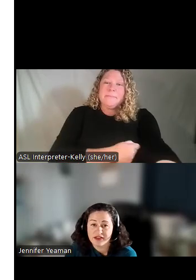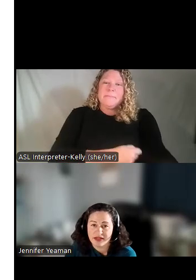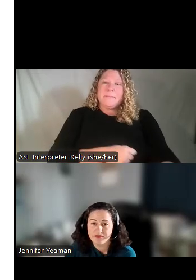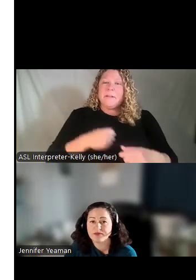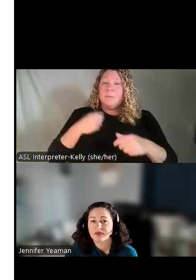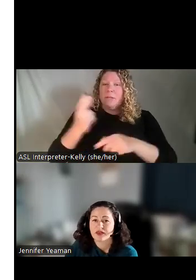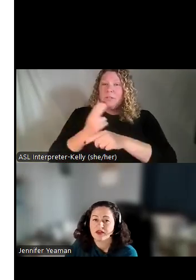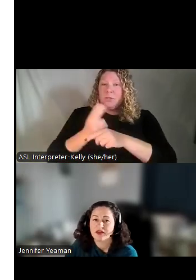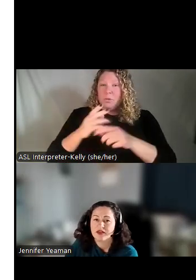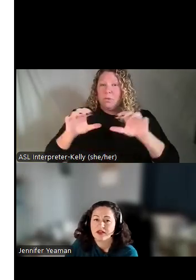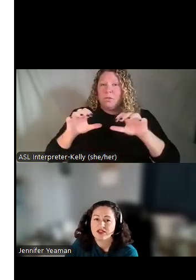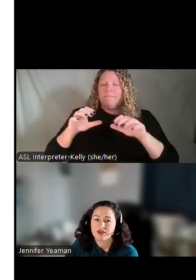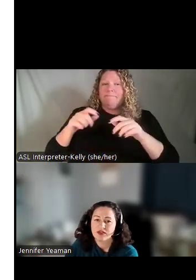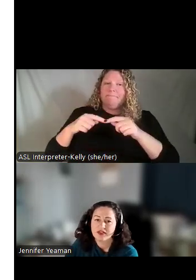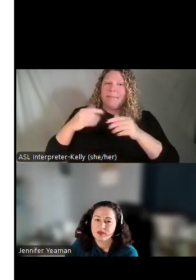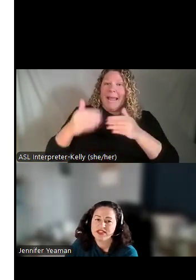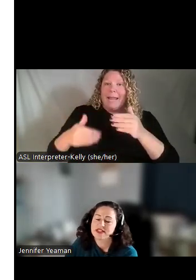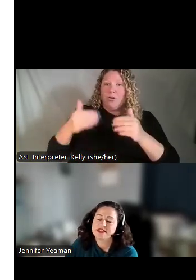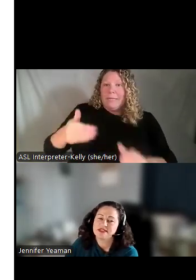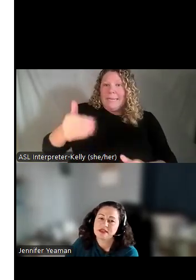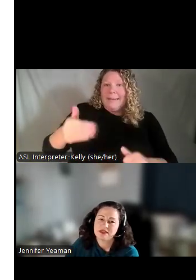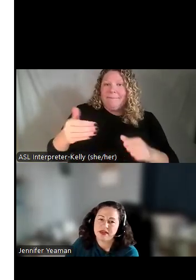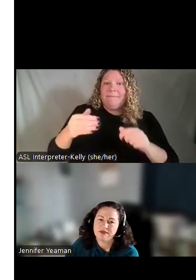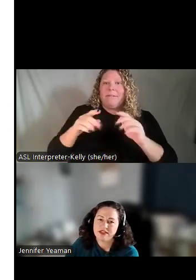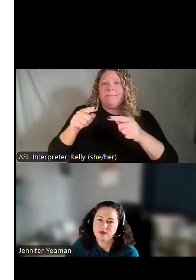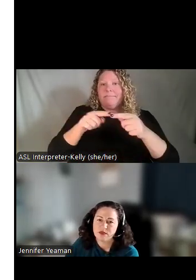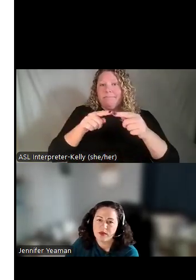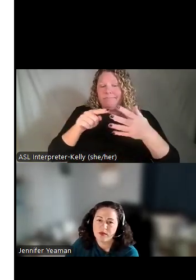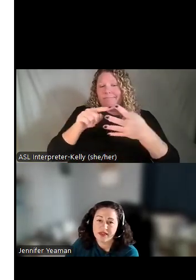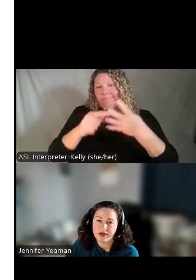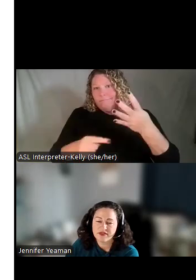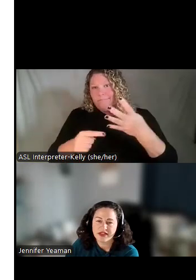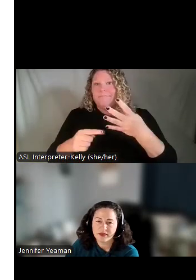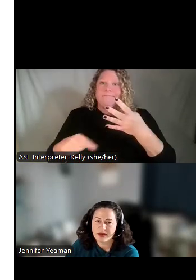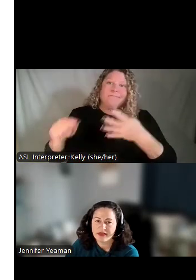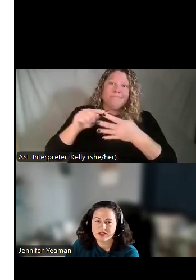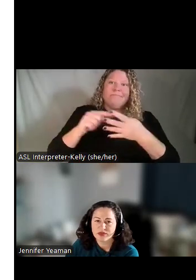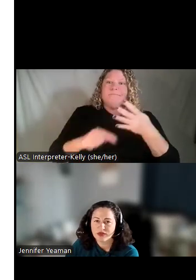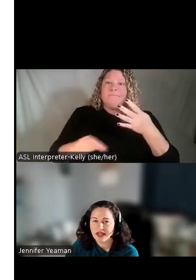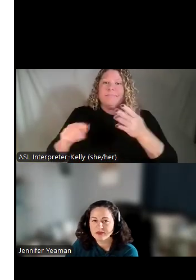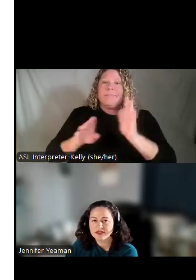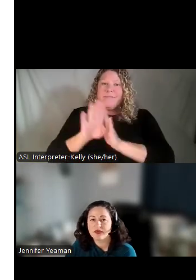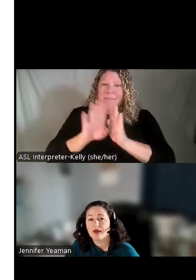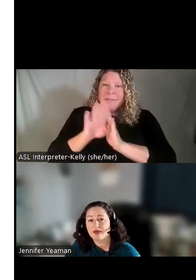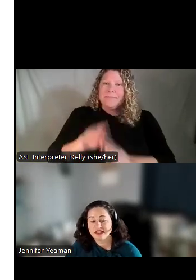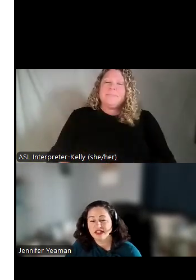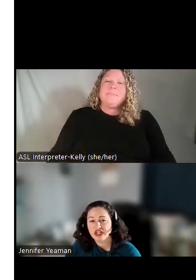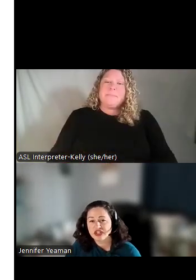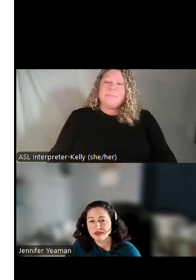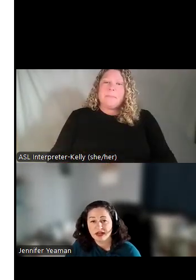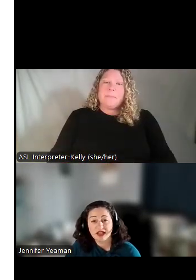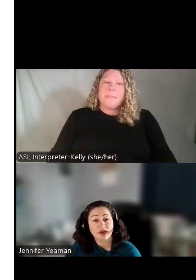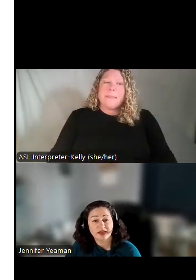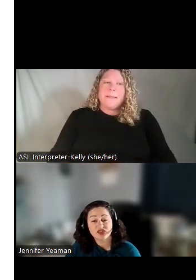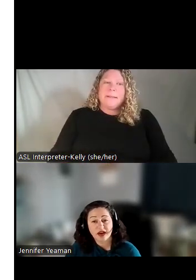iterative development. So earlier we discussed some of the benefits with iterative development, pilots and prototypes, helping to get a